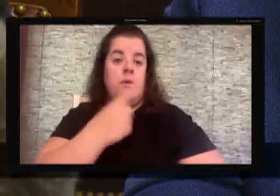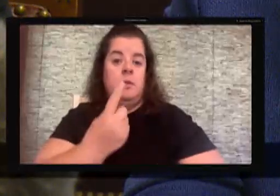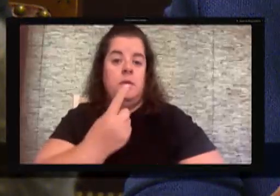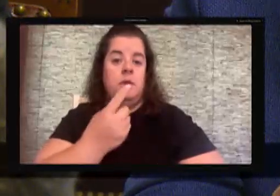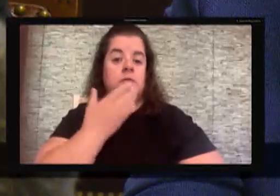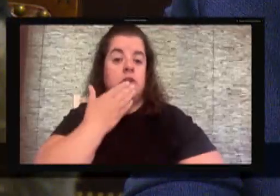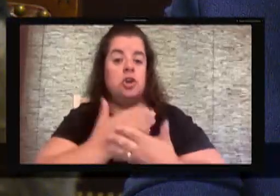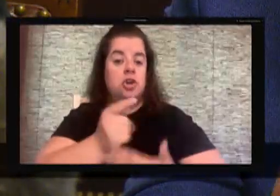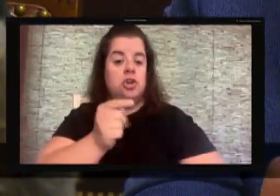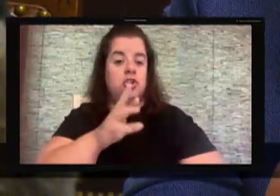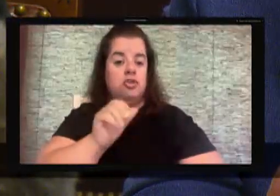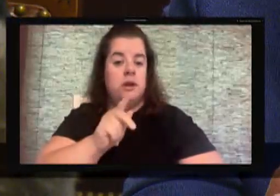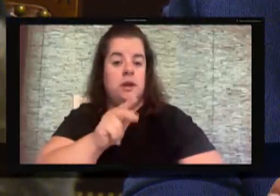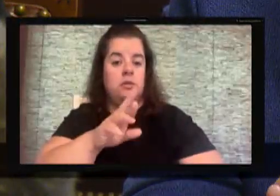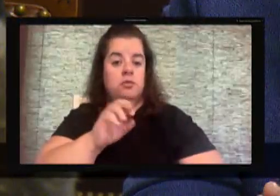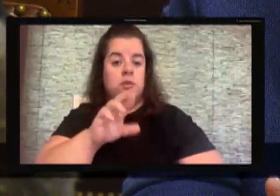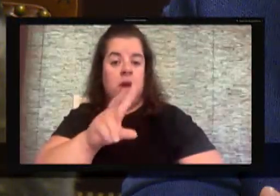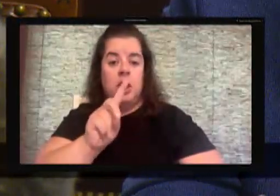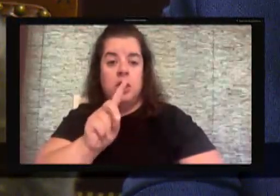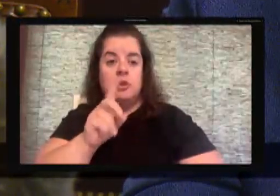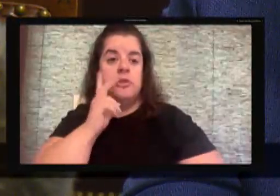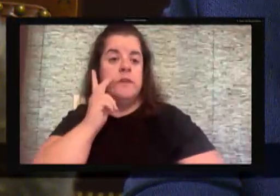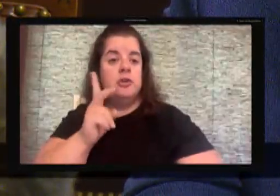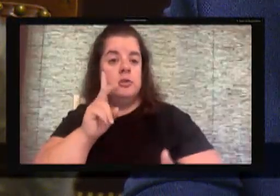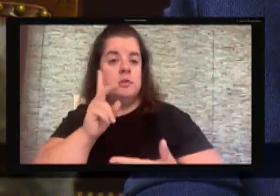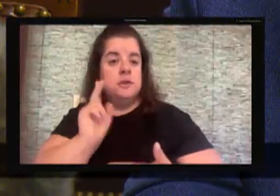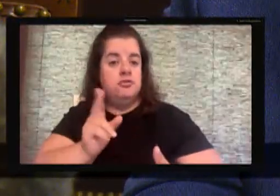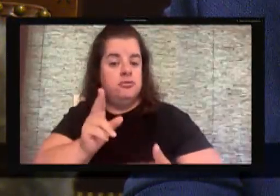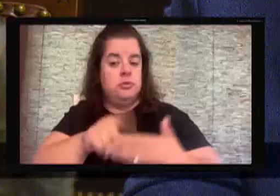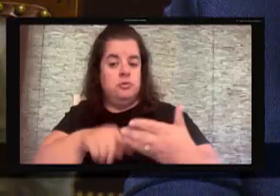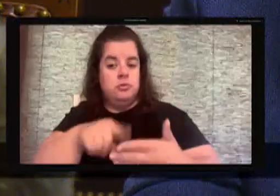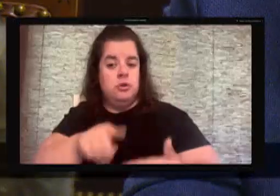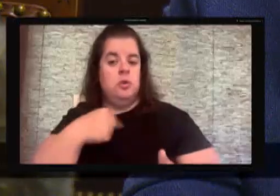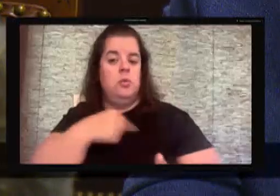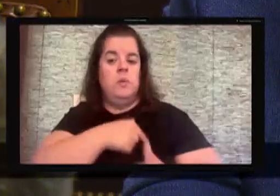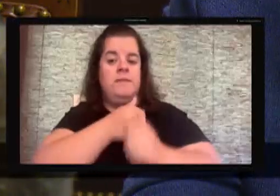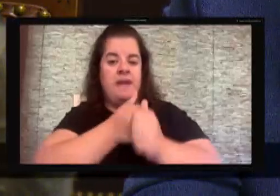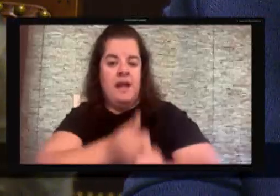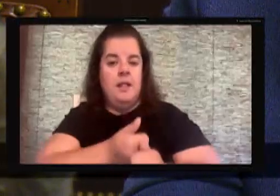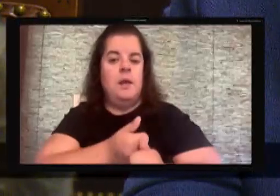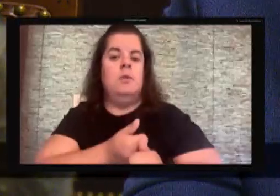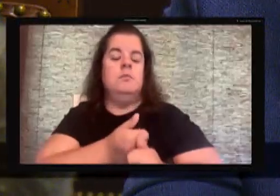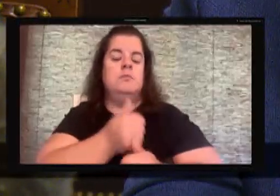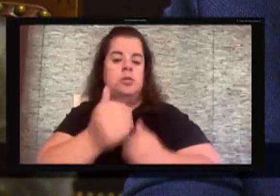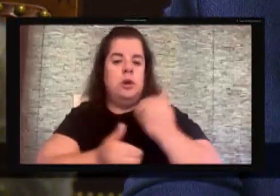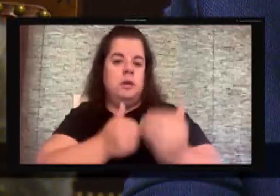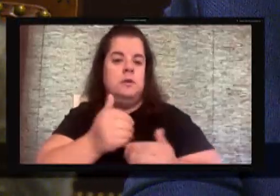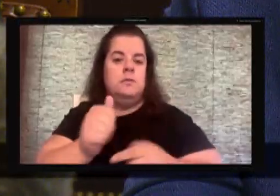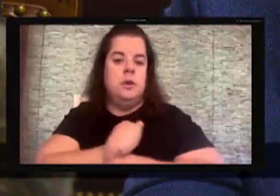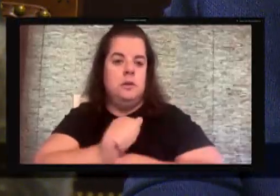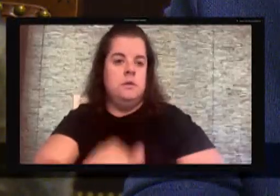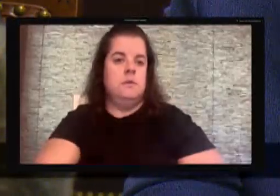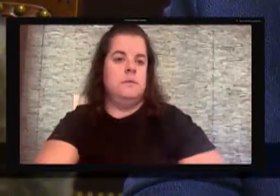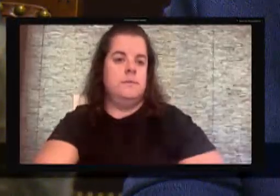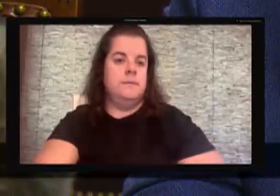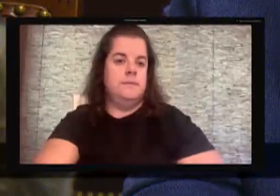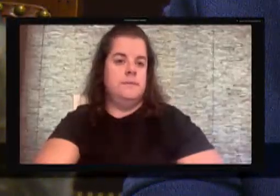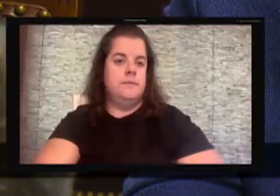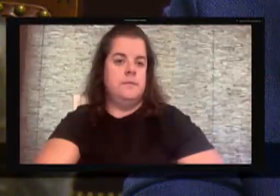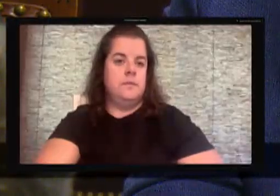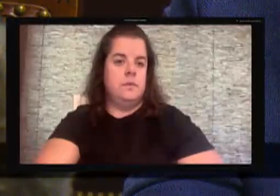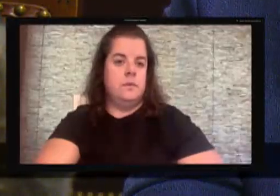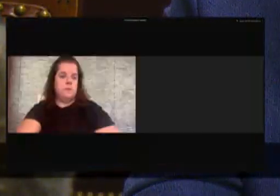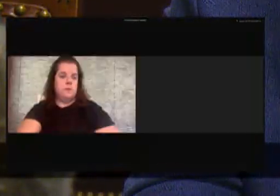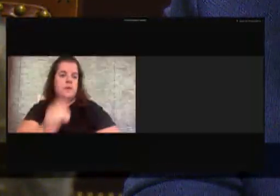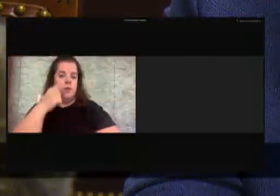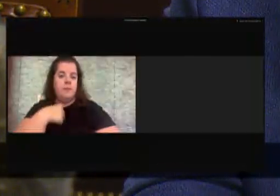is something that I know we follow our procurement practice, but this is something that for me, it would be worth paying a